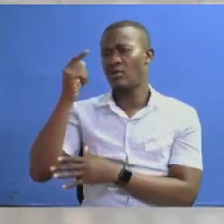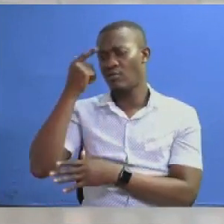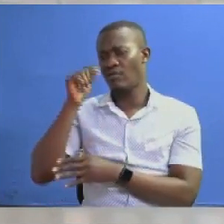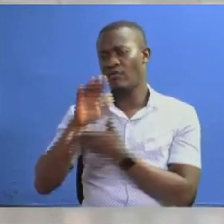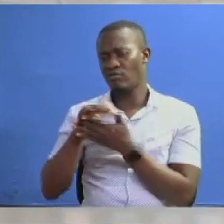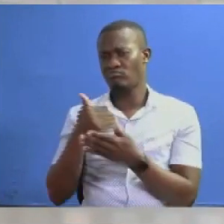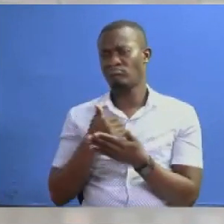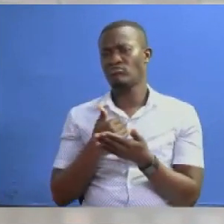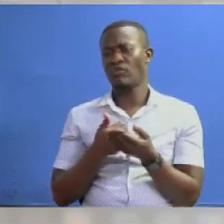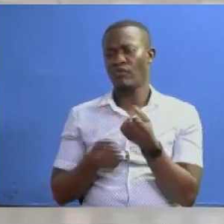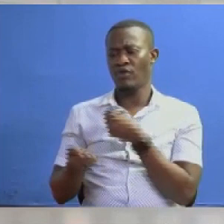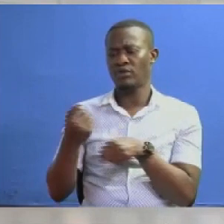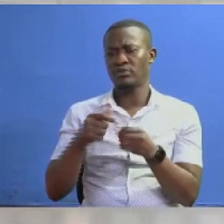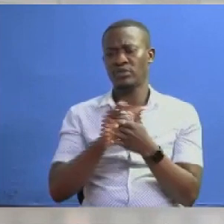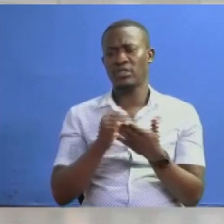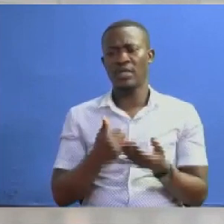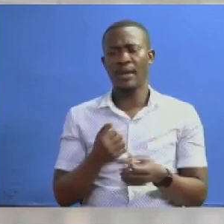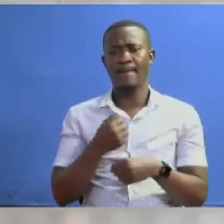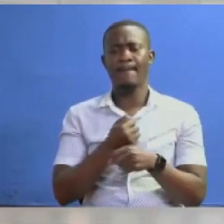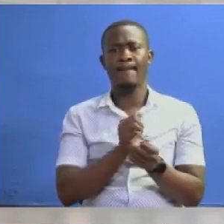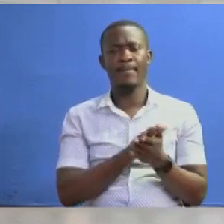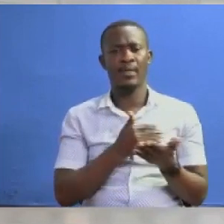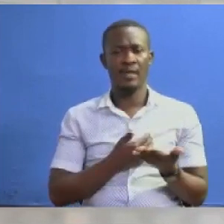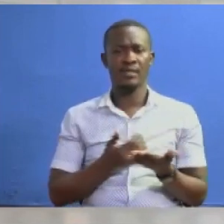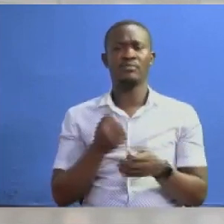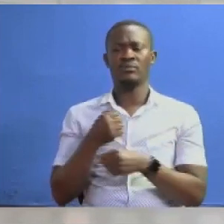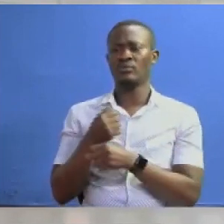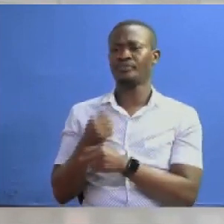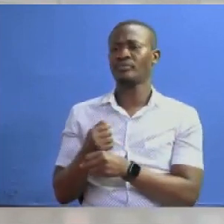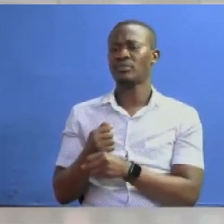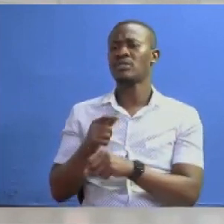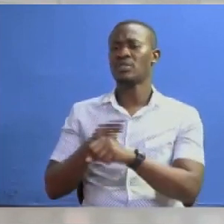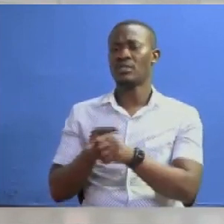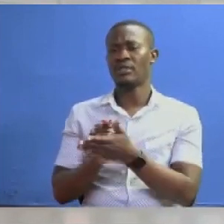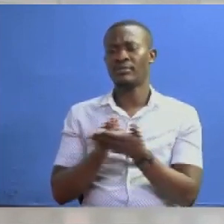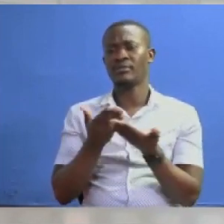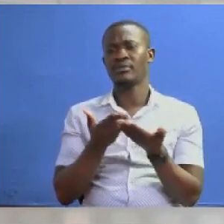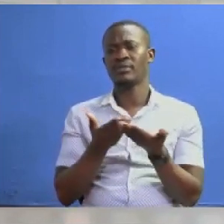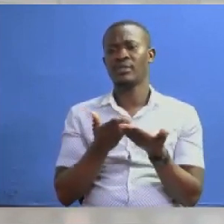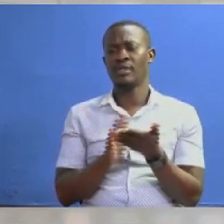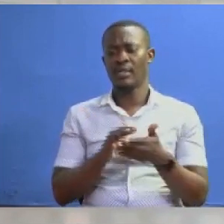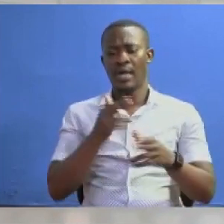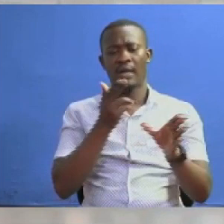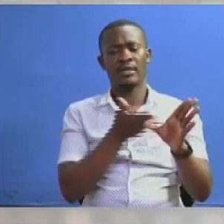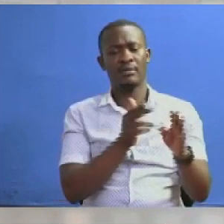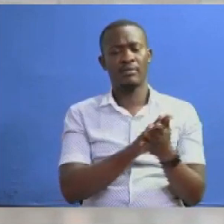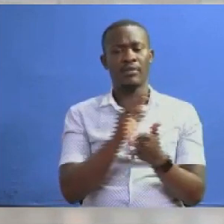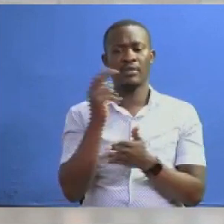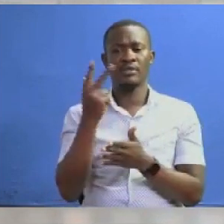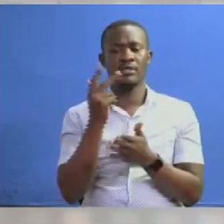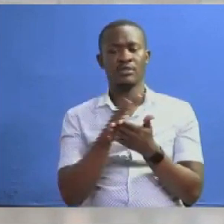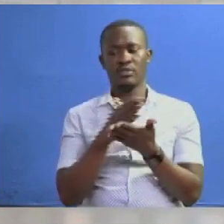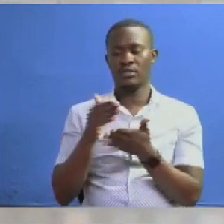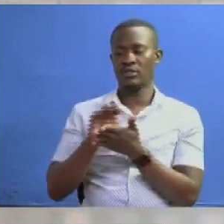efficiency and effectiveness in delivery on its mandate. During a reception for delegates attending the second session of the